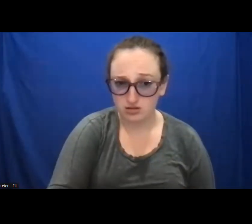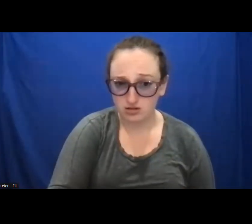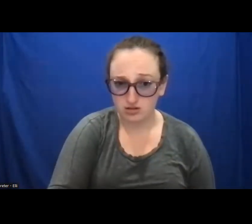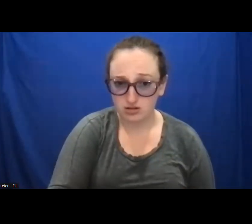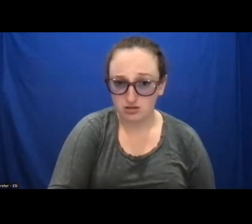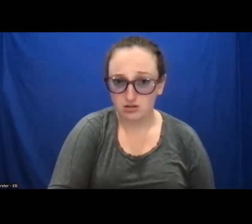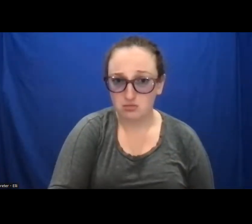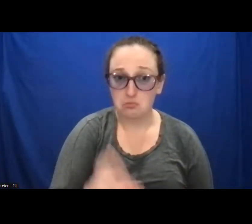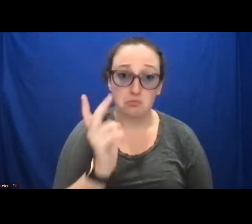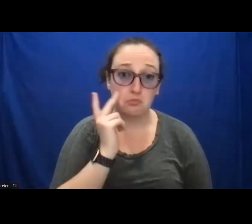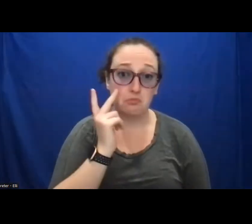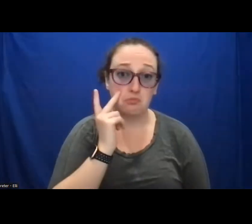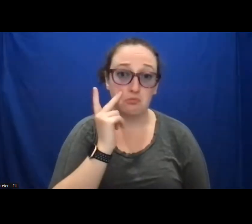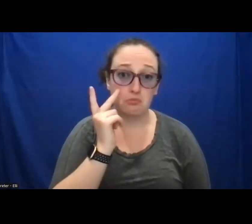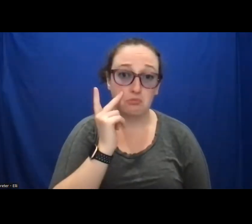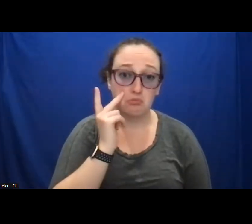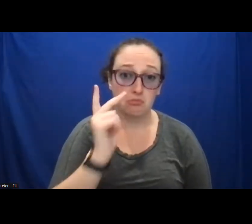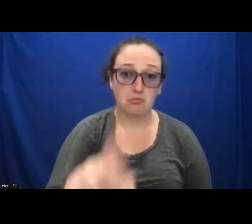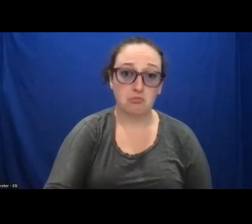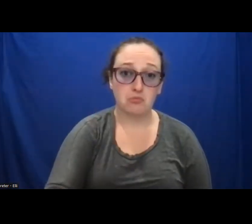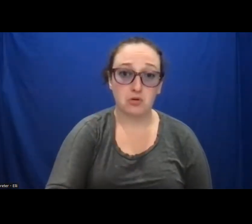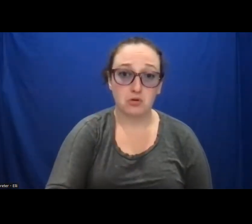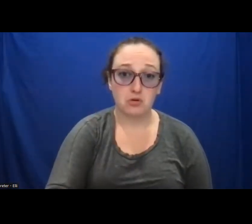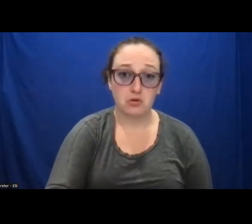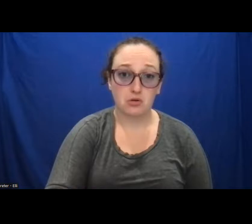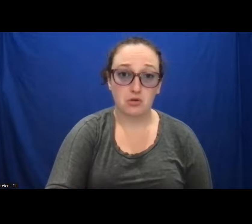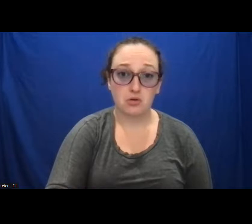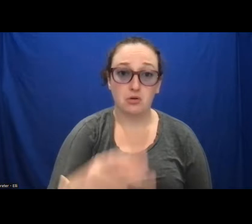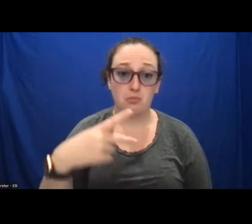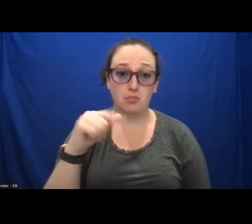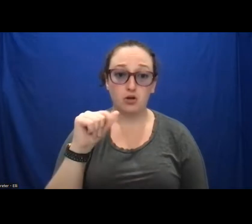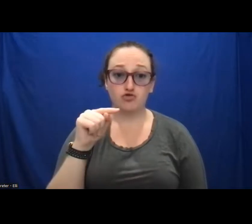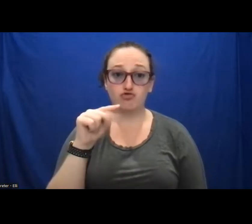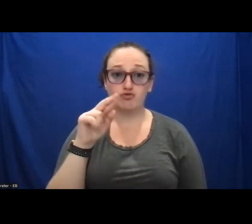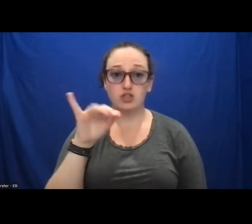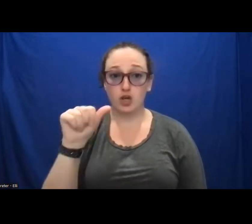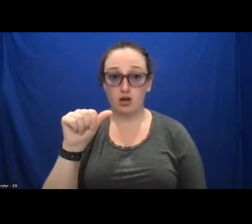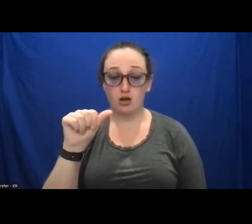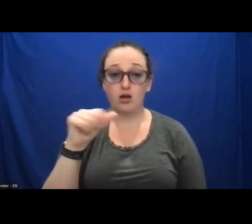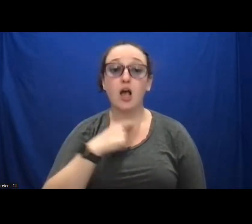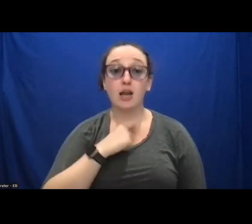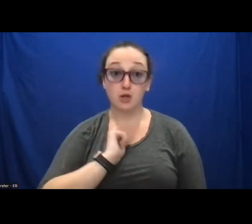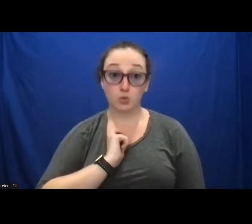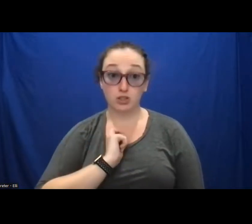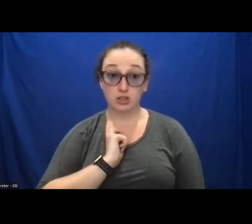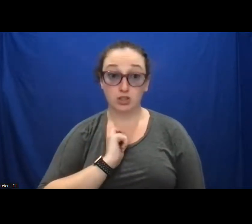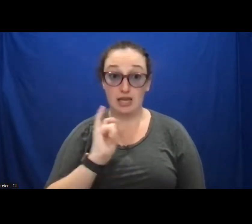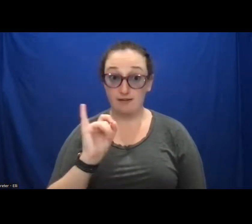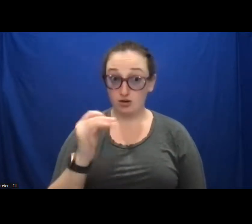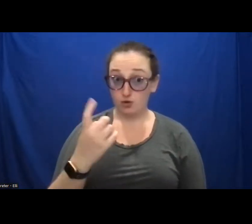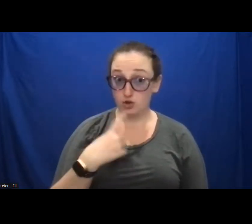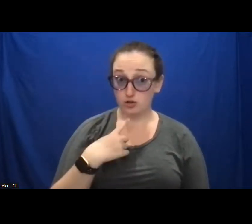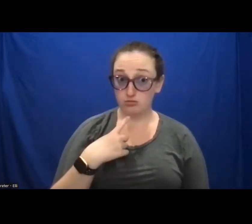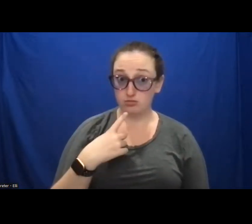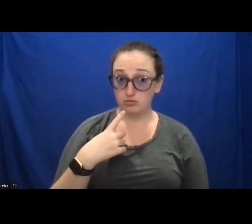Well, let's find out. So looks like a Patricia. So Patricia, I'm going to unmute you first. So I'm unmuted you